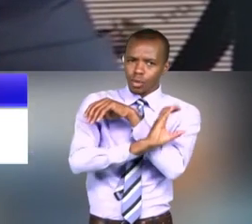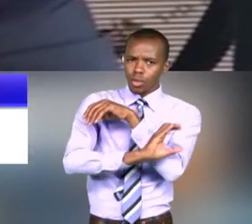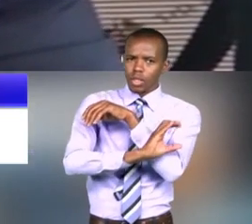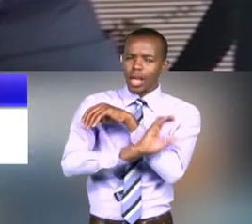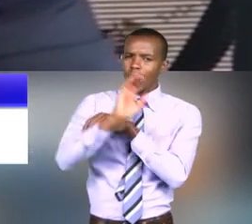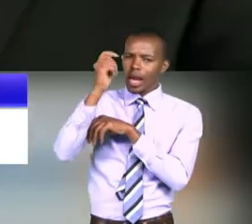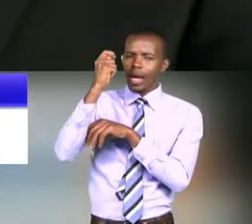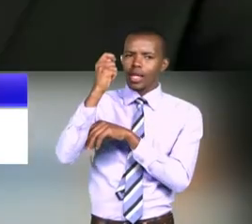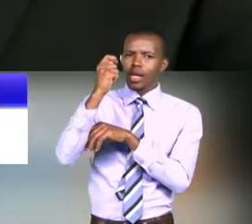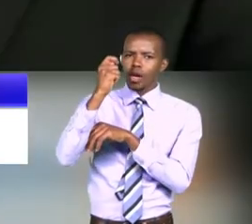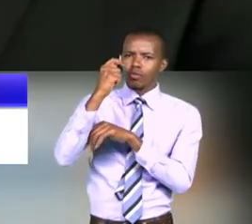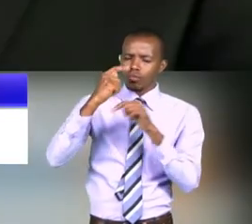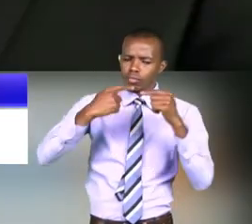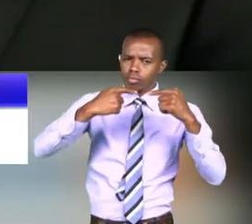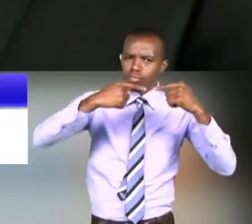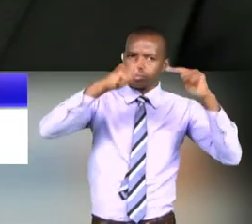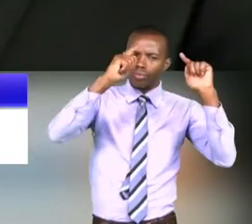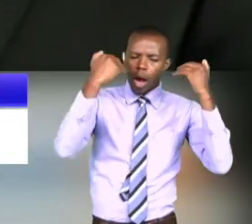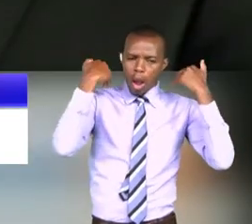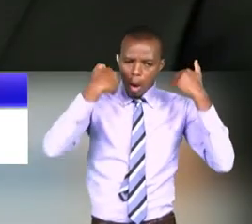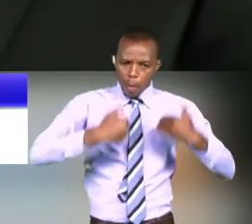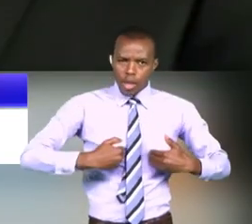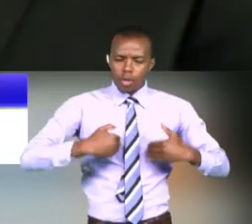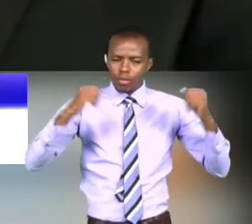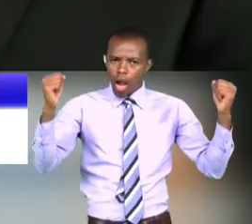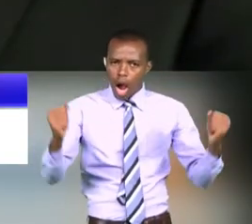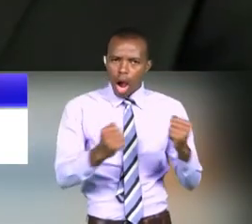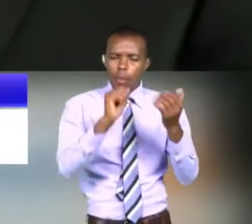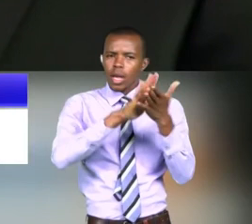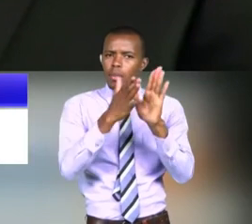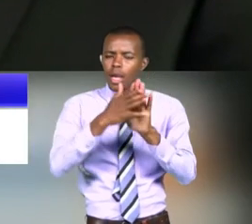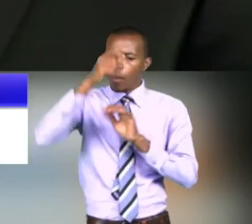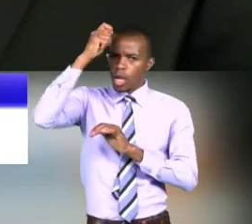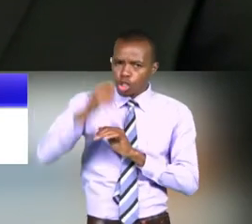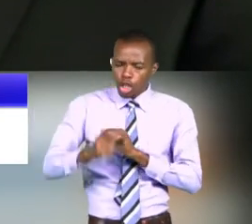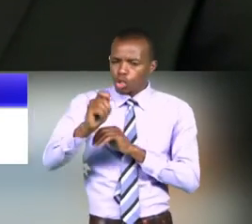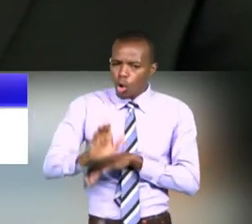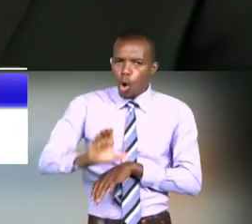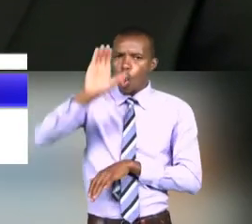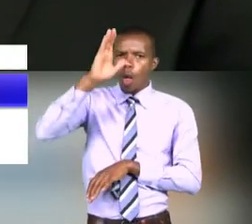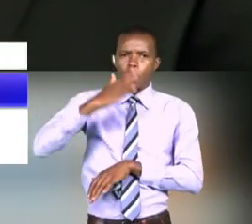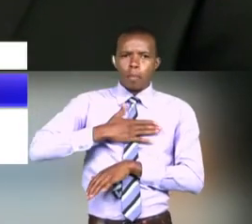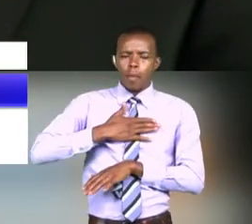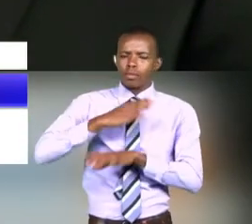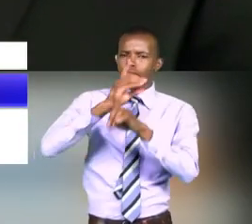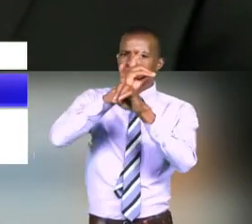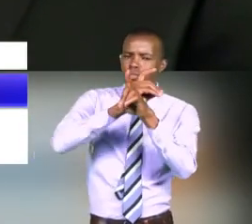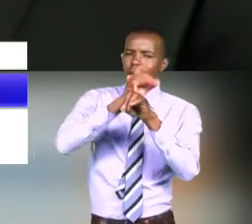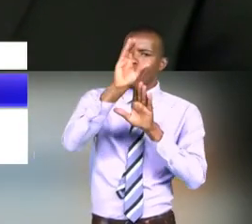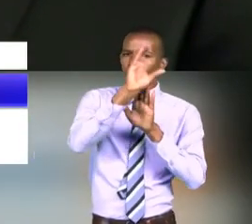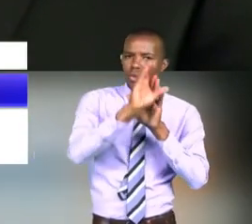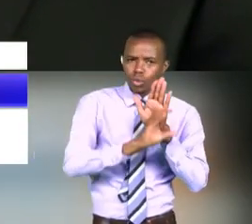Kenya is the winner? As a judge, the oath that I take to defend the